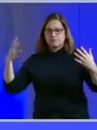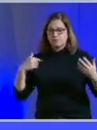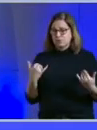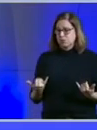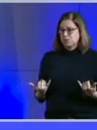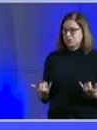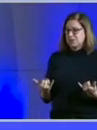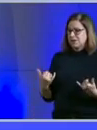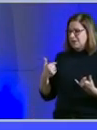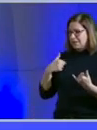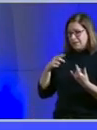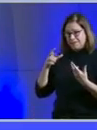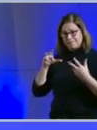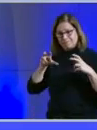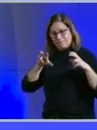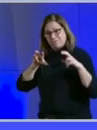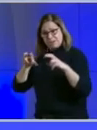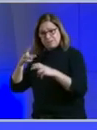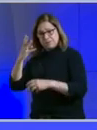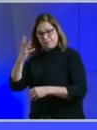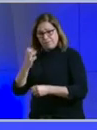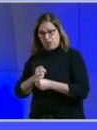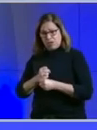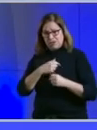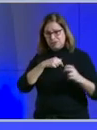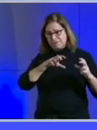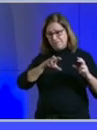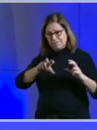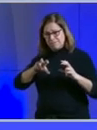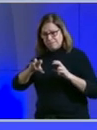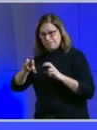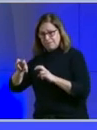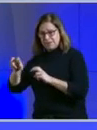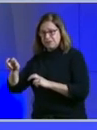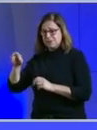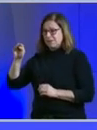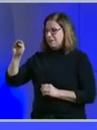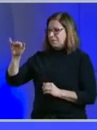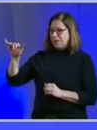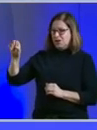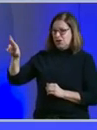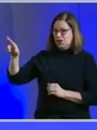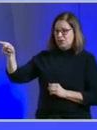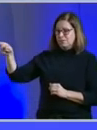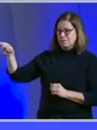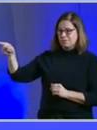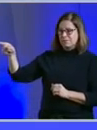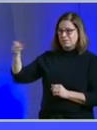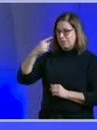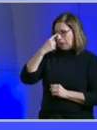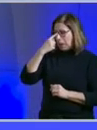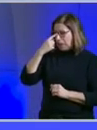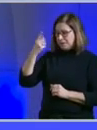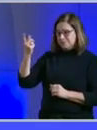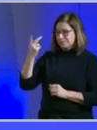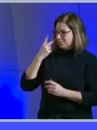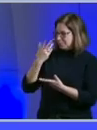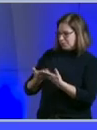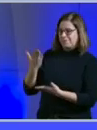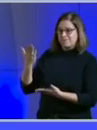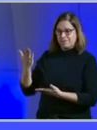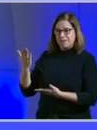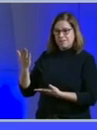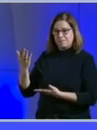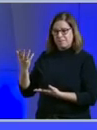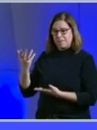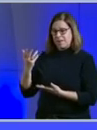over the last 4 years from the mayor, or from areas that you think we need in the city, what are some of the most important areas to focus